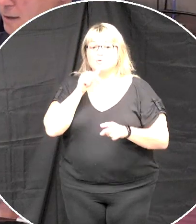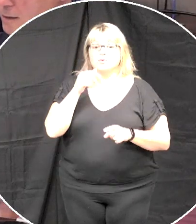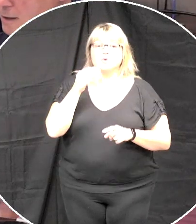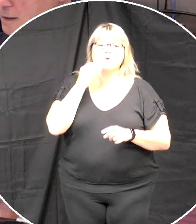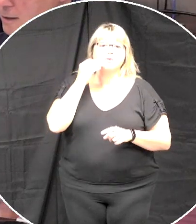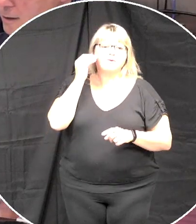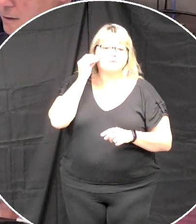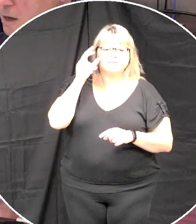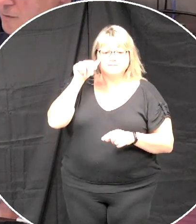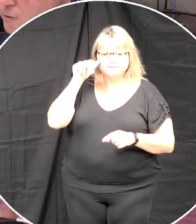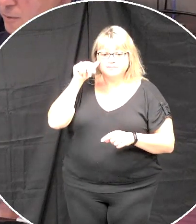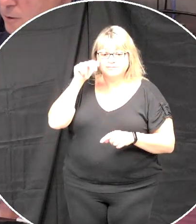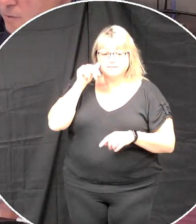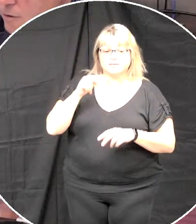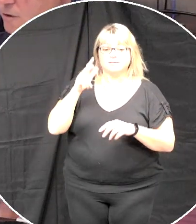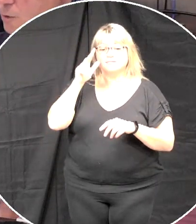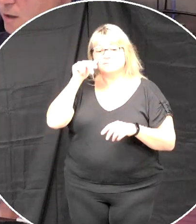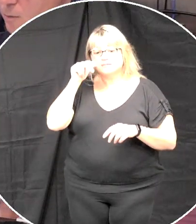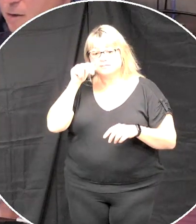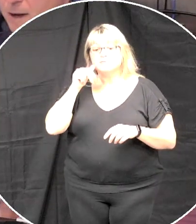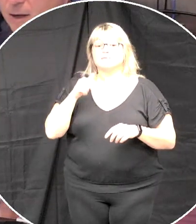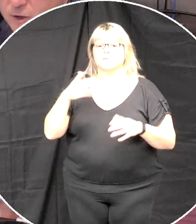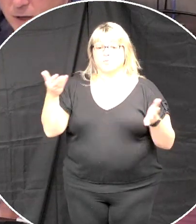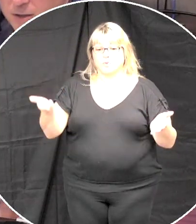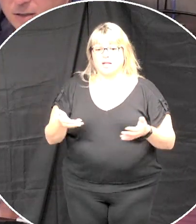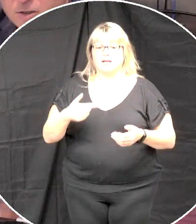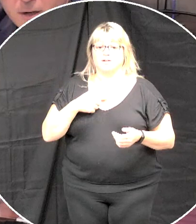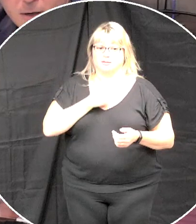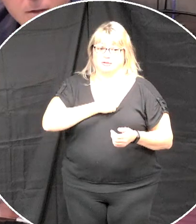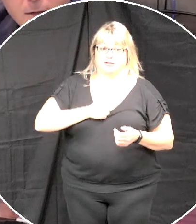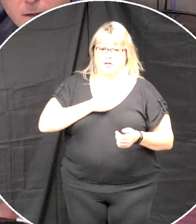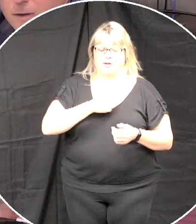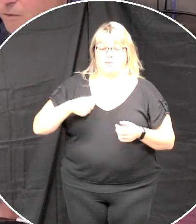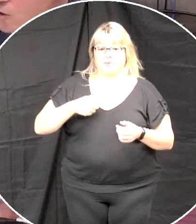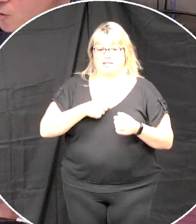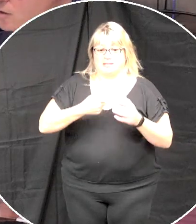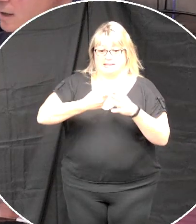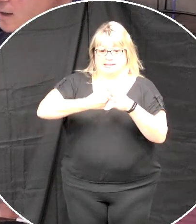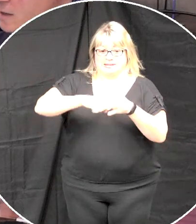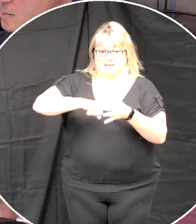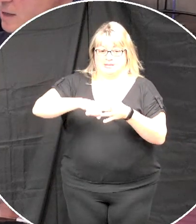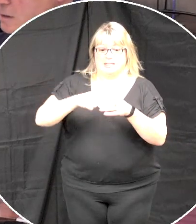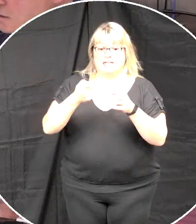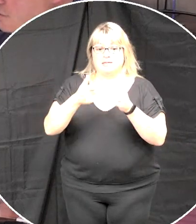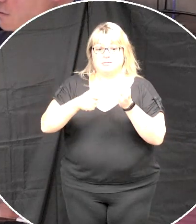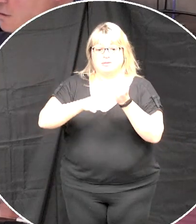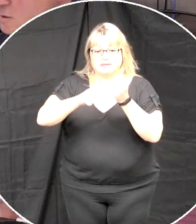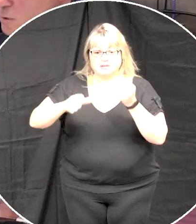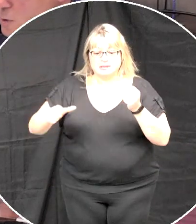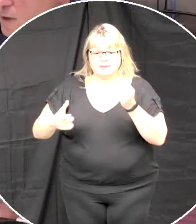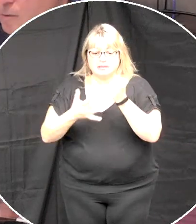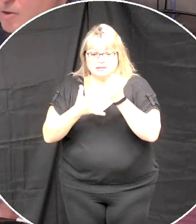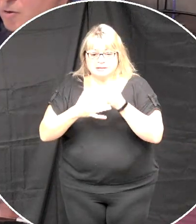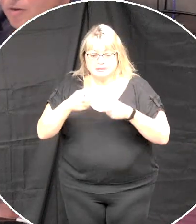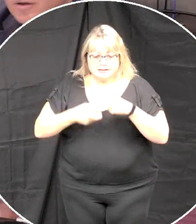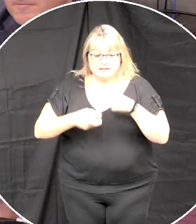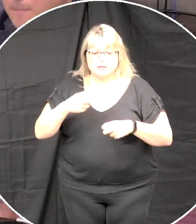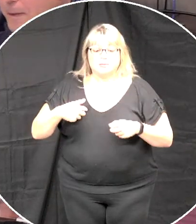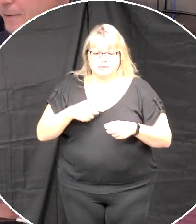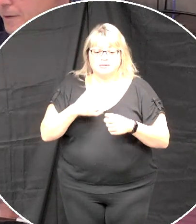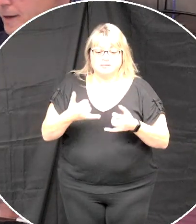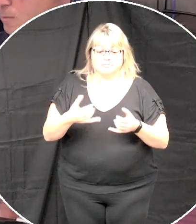home on the live stream, you're very, very welcome. I want to apologize at the start for a short delay. We had some technical difficulties which we were able to